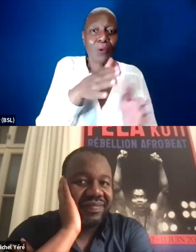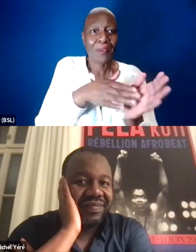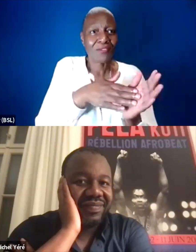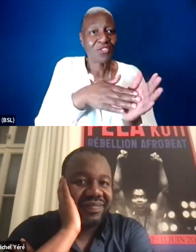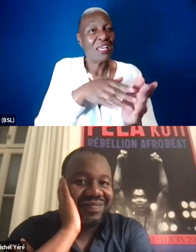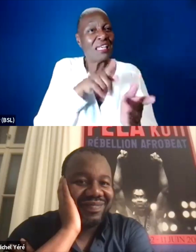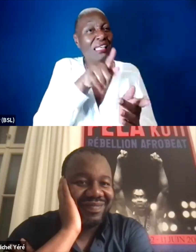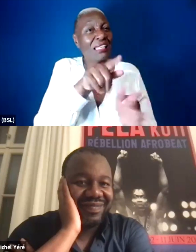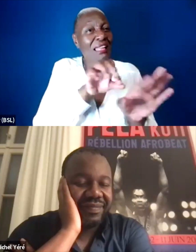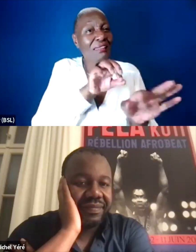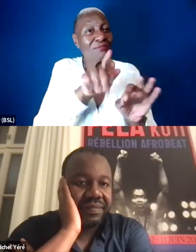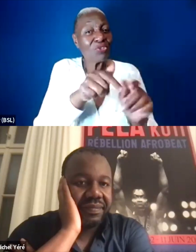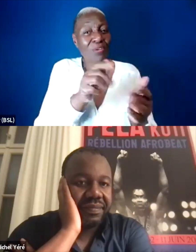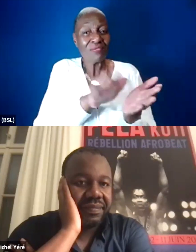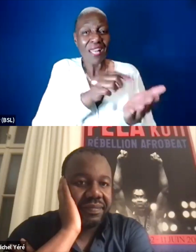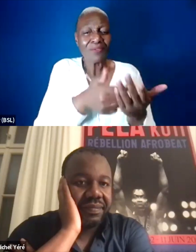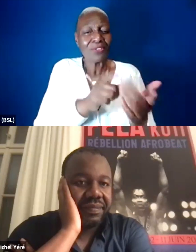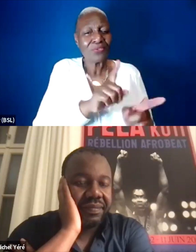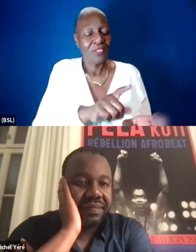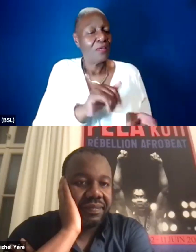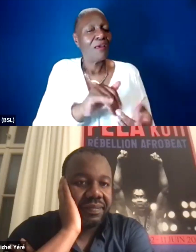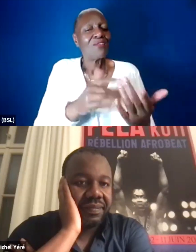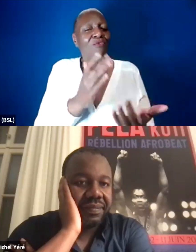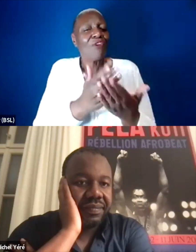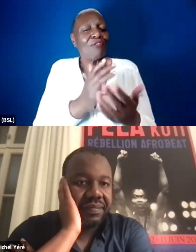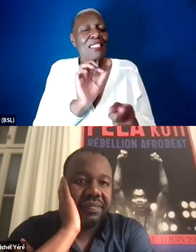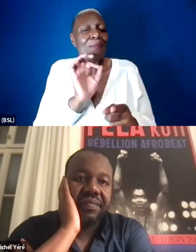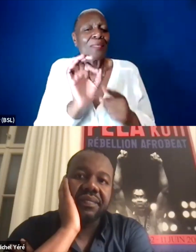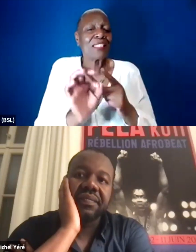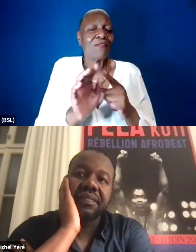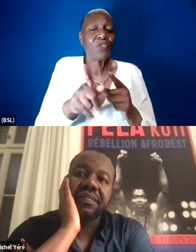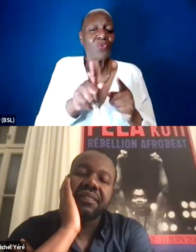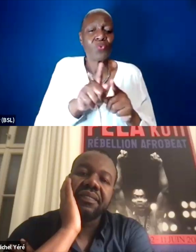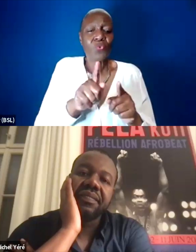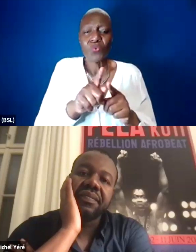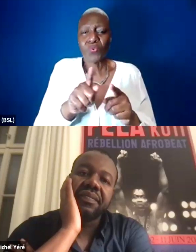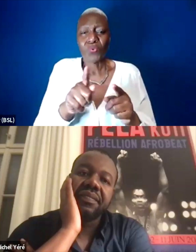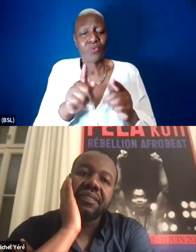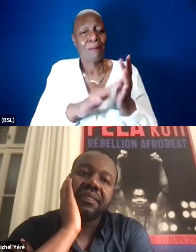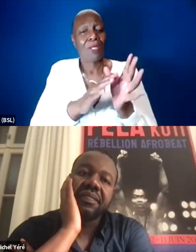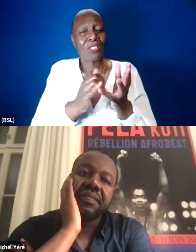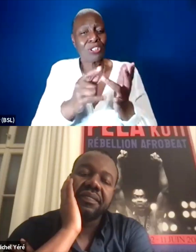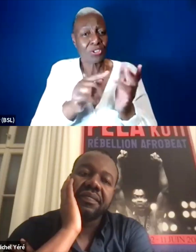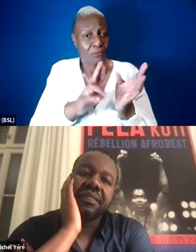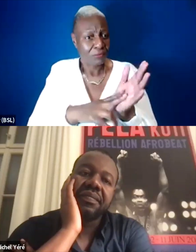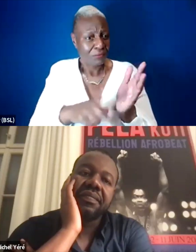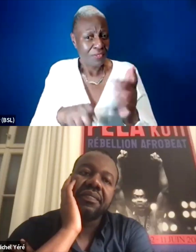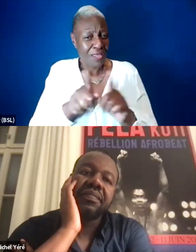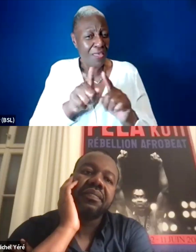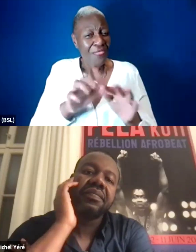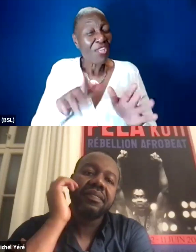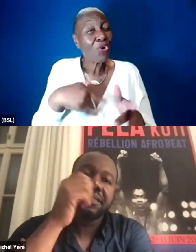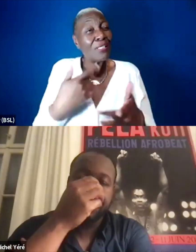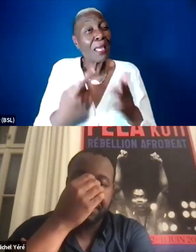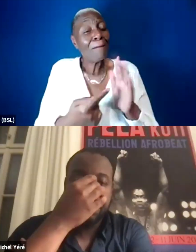his language choices many times. And this isn't just specific to Manouchian. Many times these don't seem like important